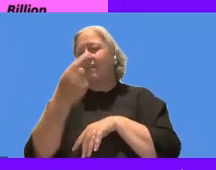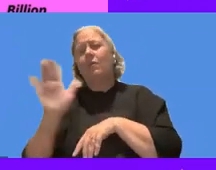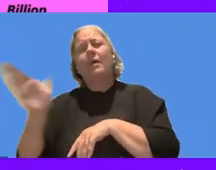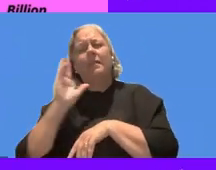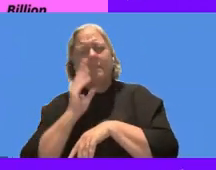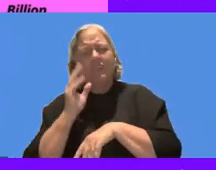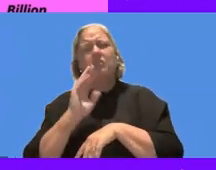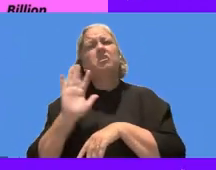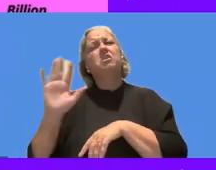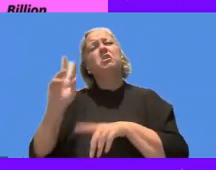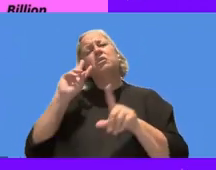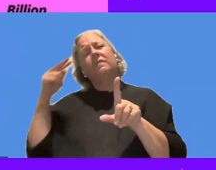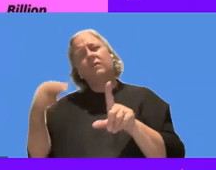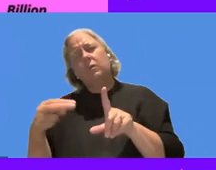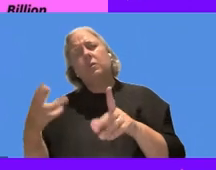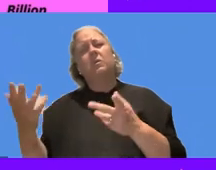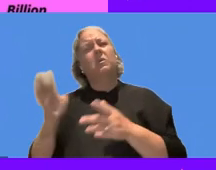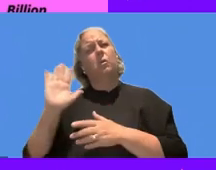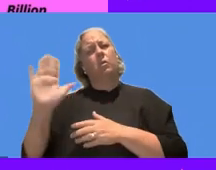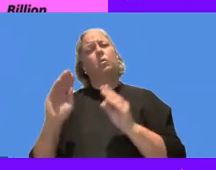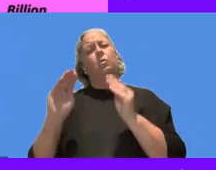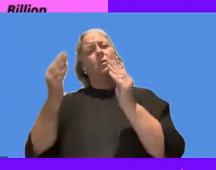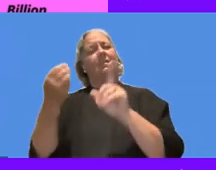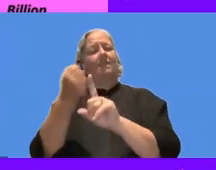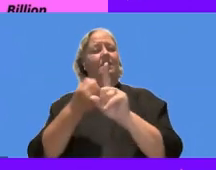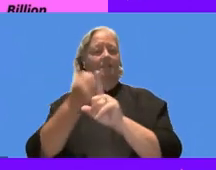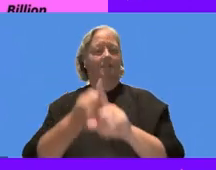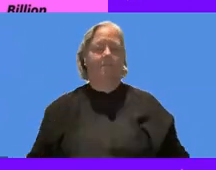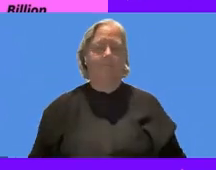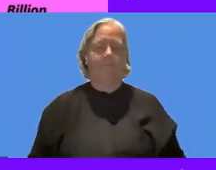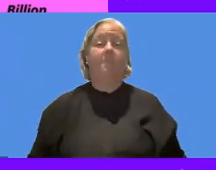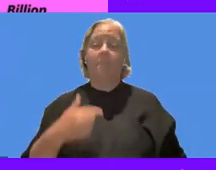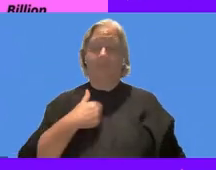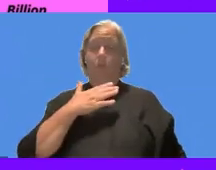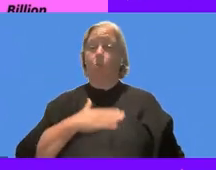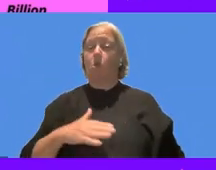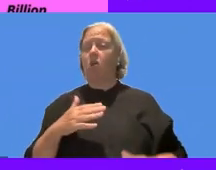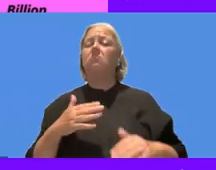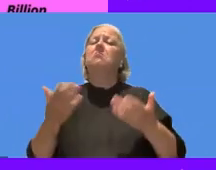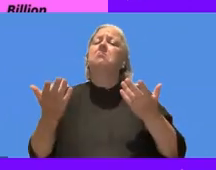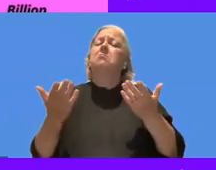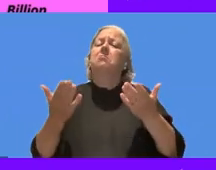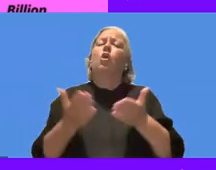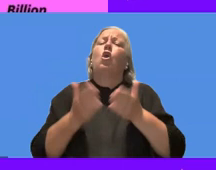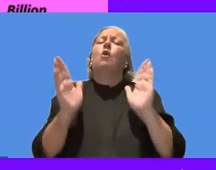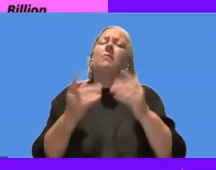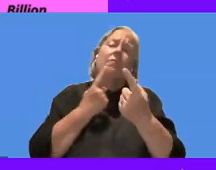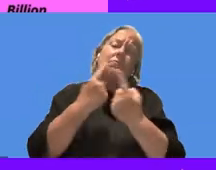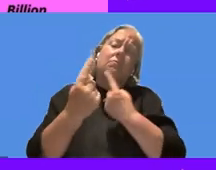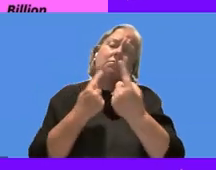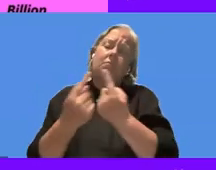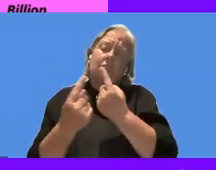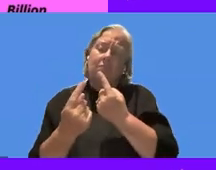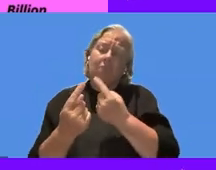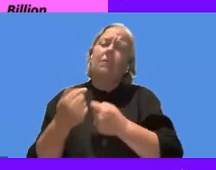a youth advocate. And Yagma, I just want to maybe open up the conversation by really asking you some